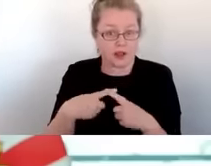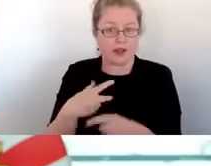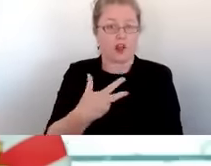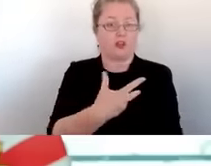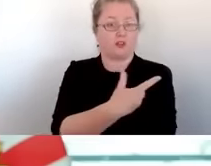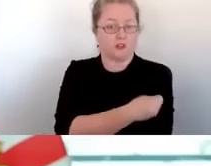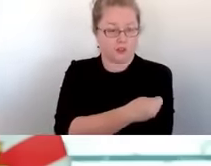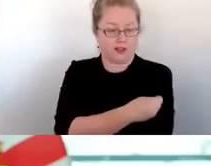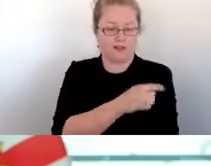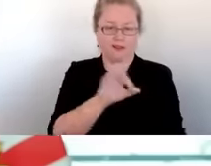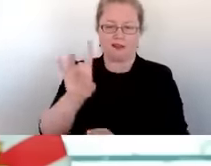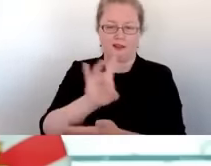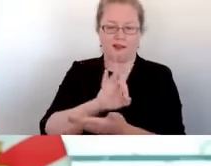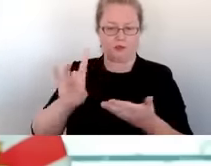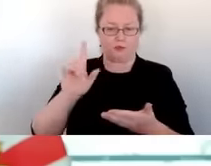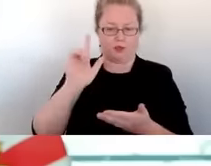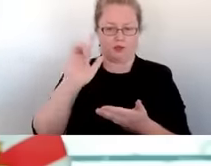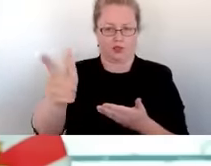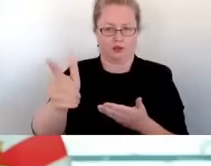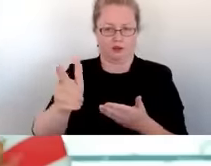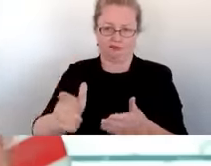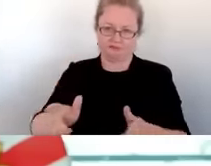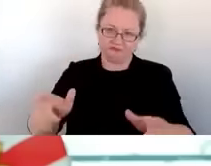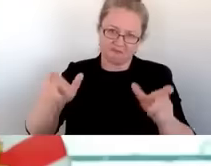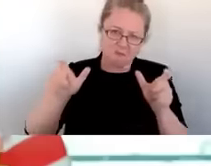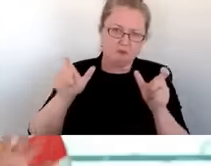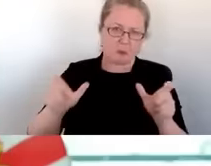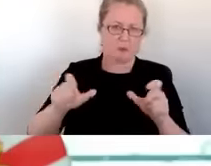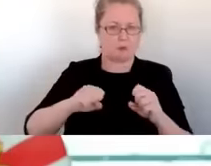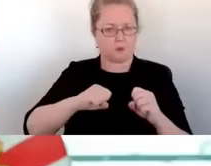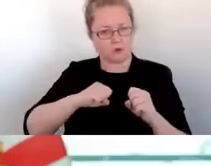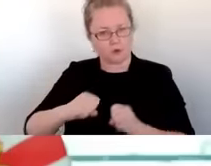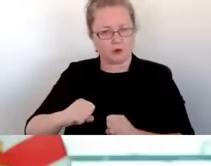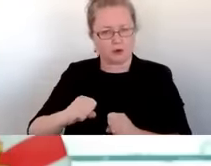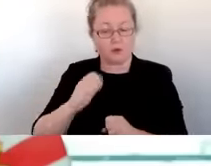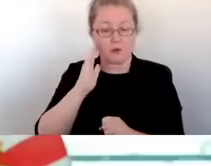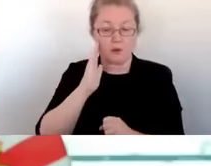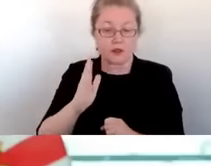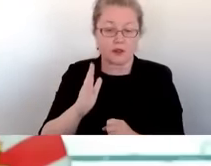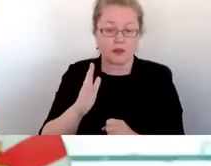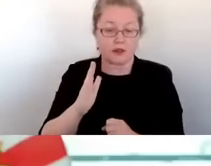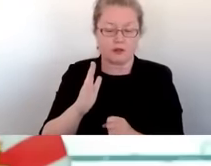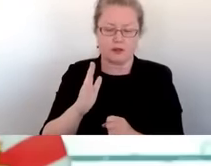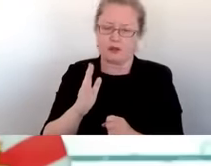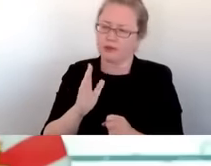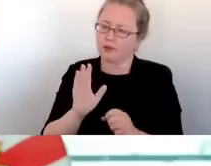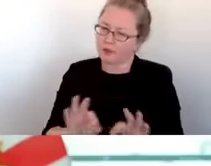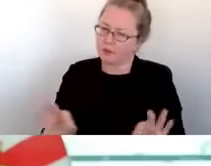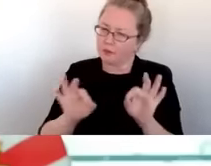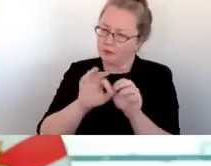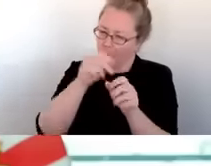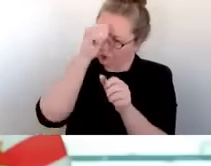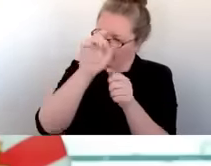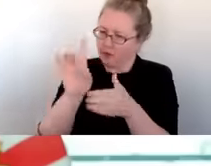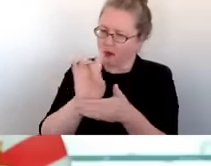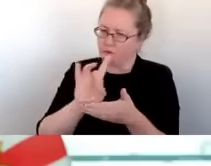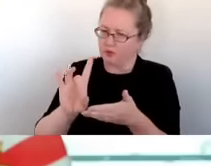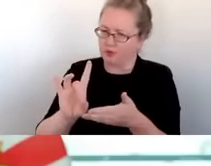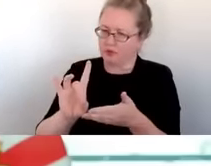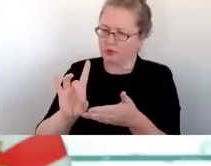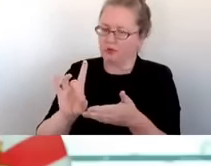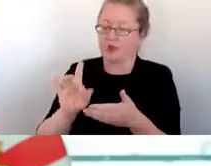you get your booster shot. That's important because as we're putting all of these pieces together for thinking what might happen in the coming